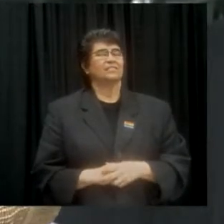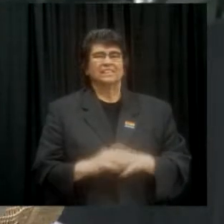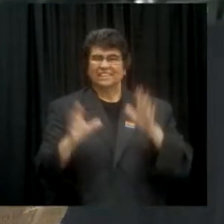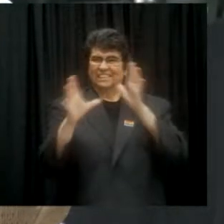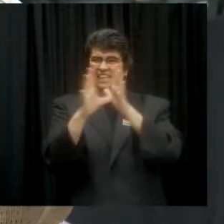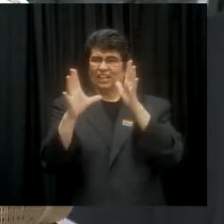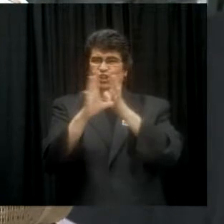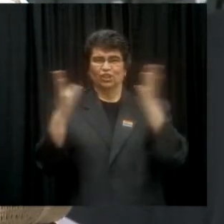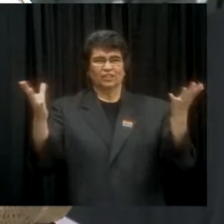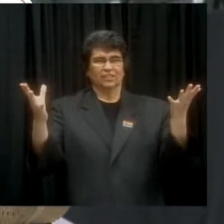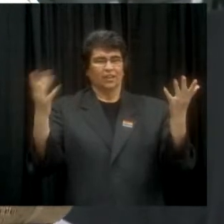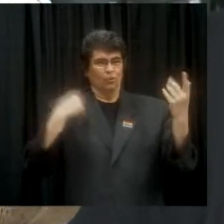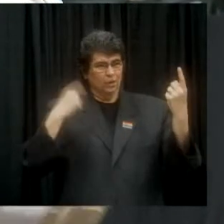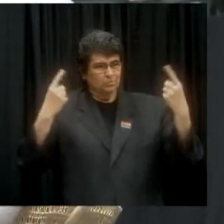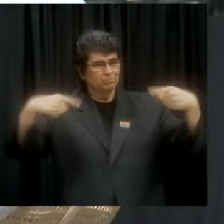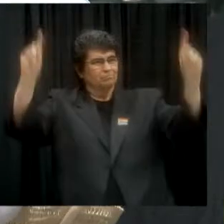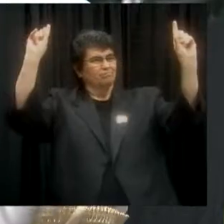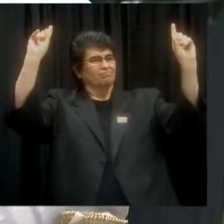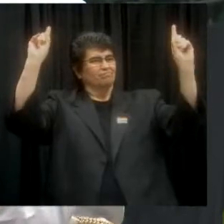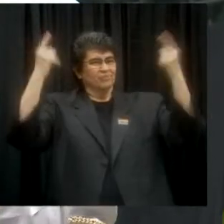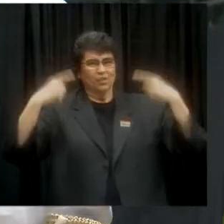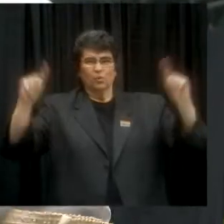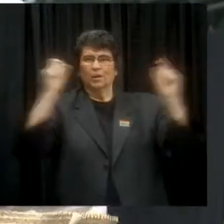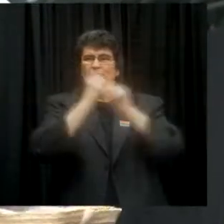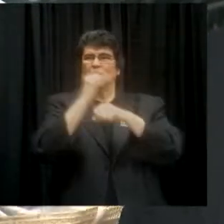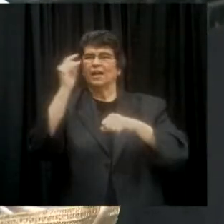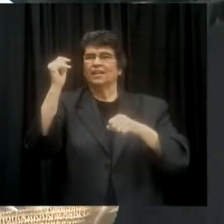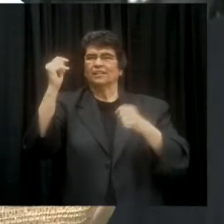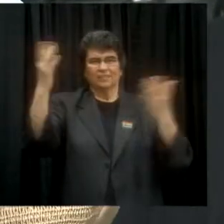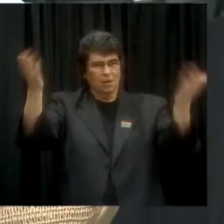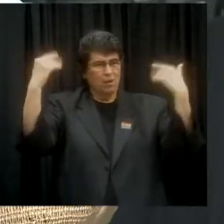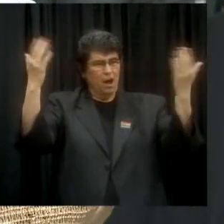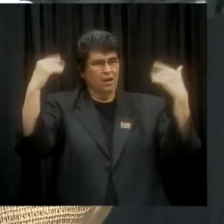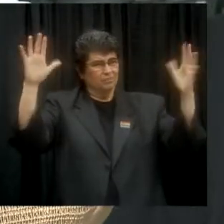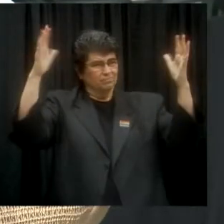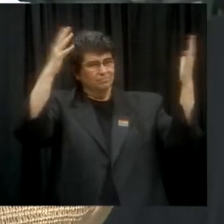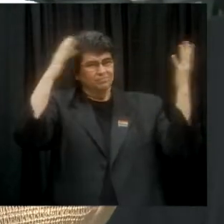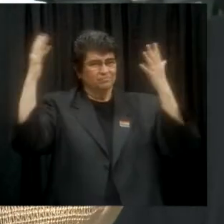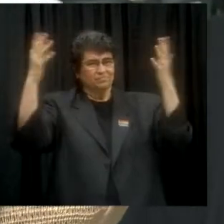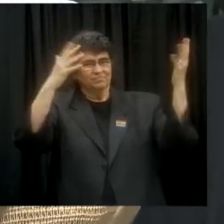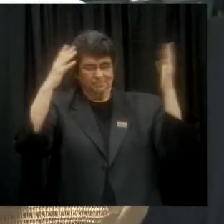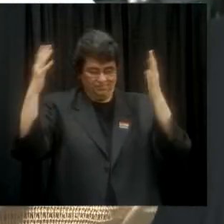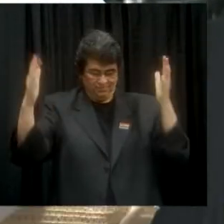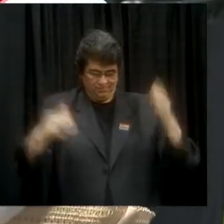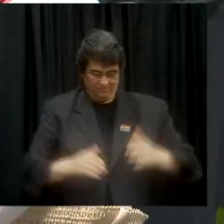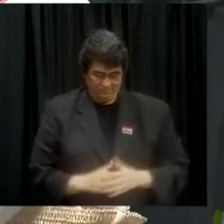Seniors, we made it, man, we made it. Come on now, let's give it up, come on.